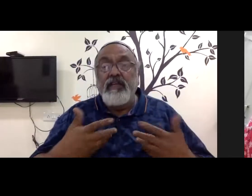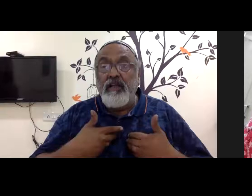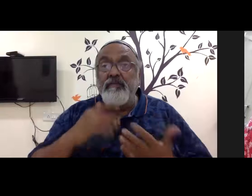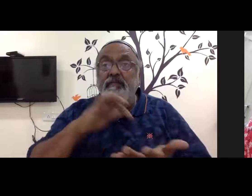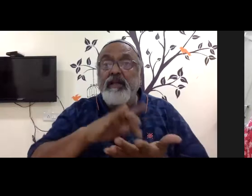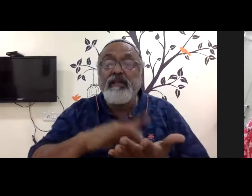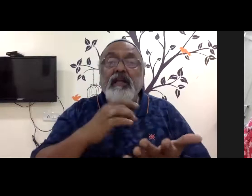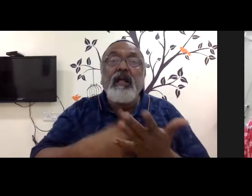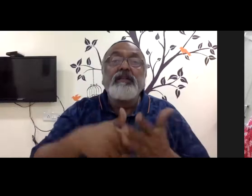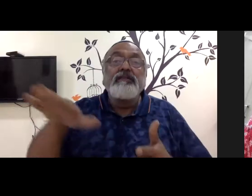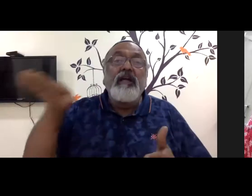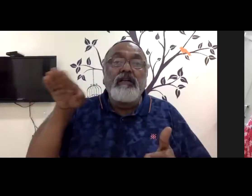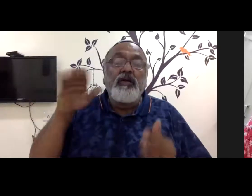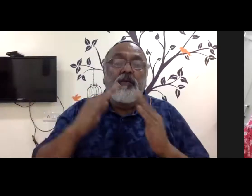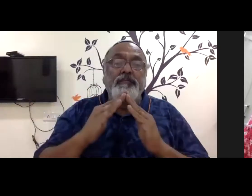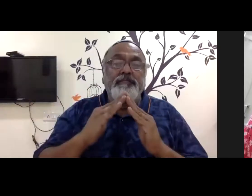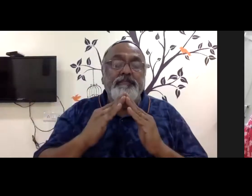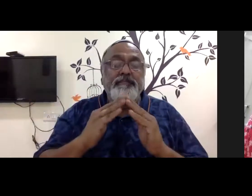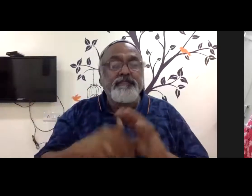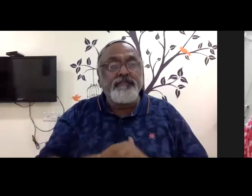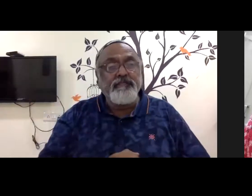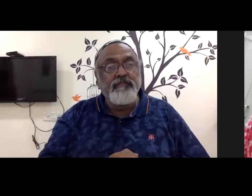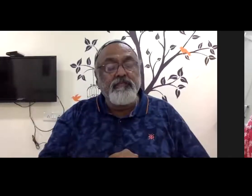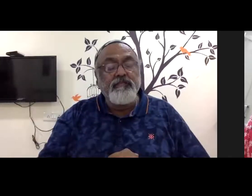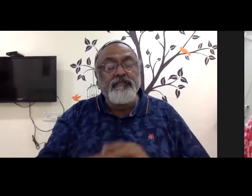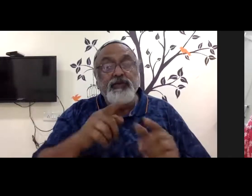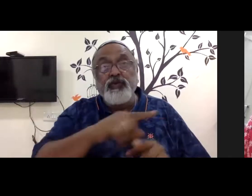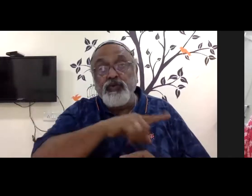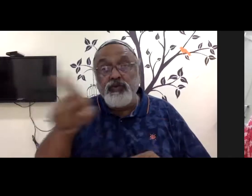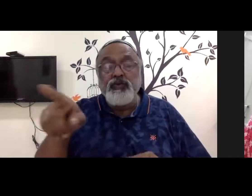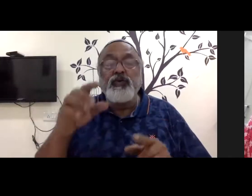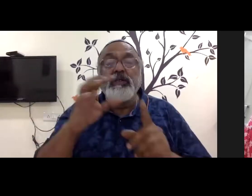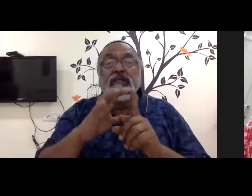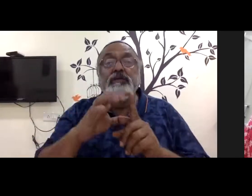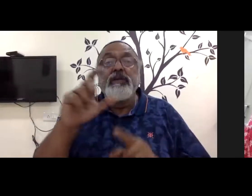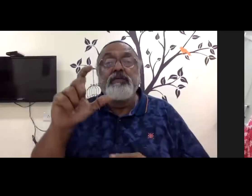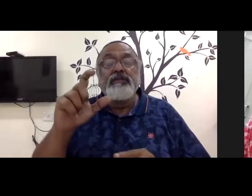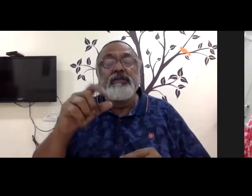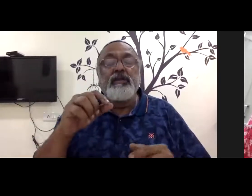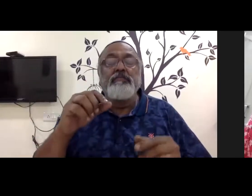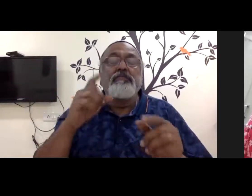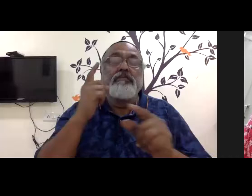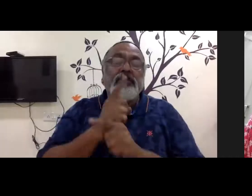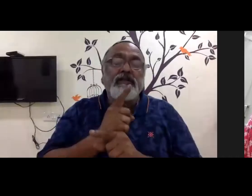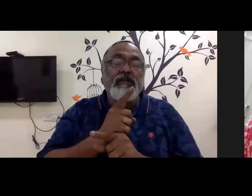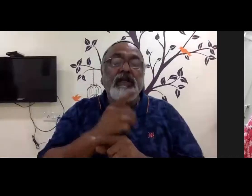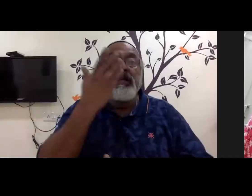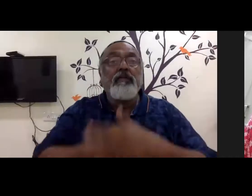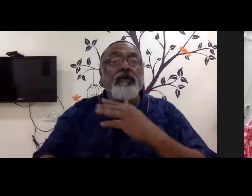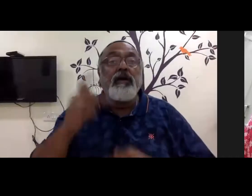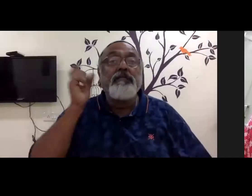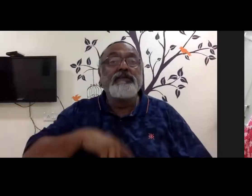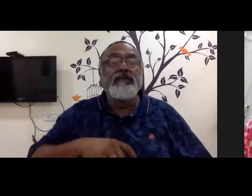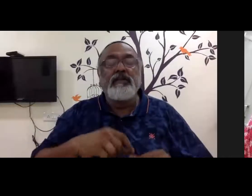in Rajasthan right now. Okay, then you just go and meet your disability commissioner. Say that you